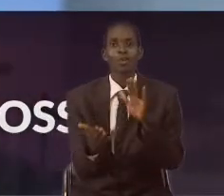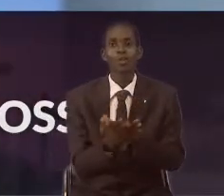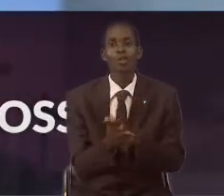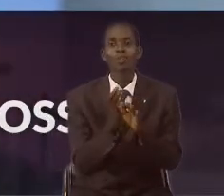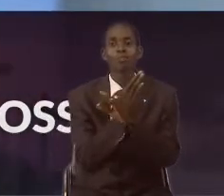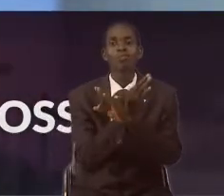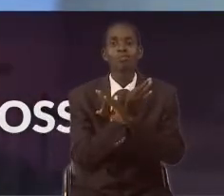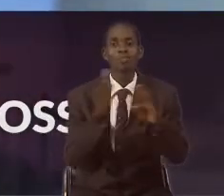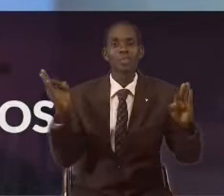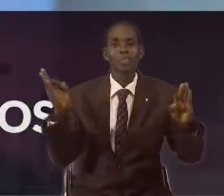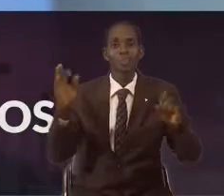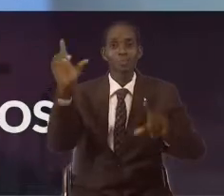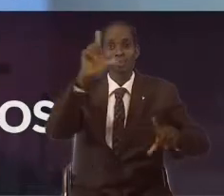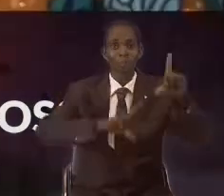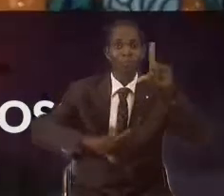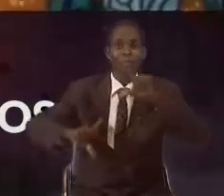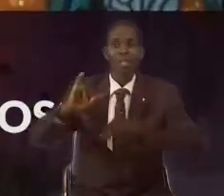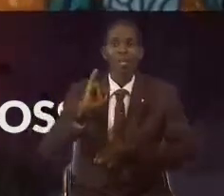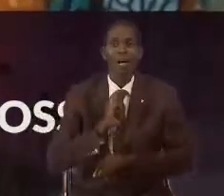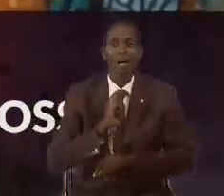and you are free.